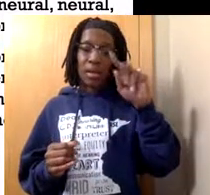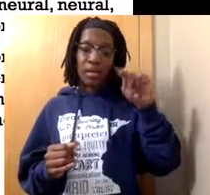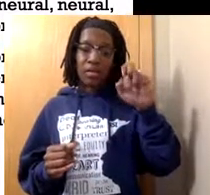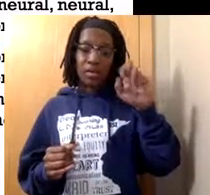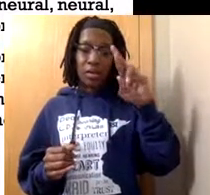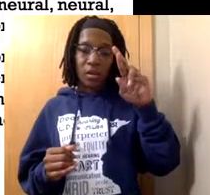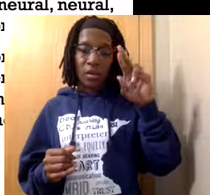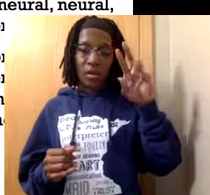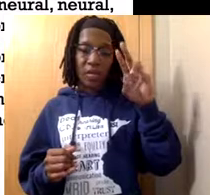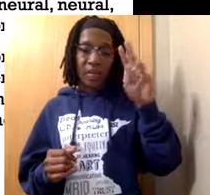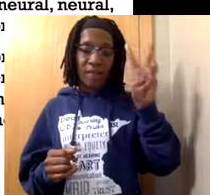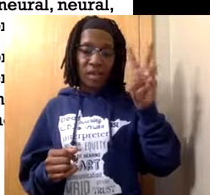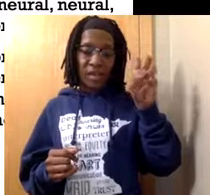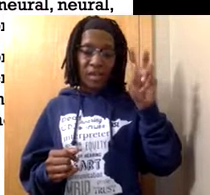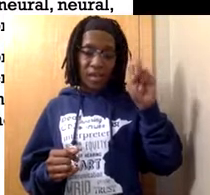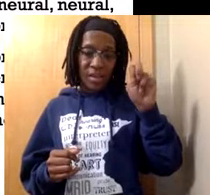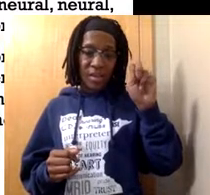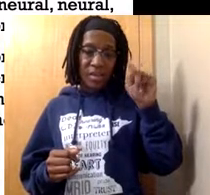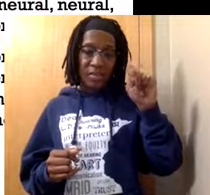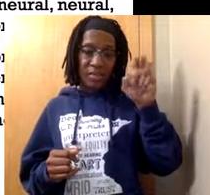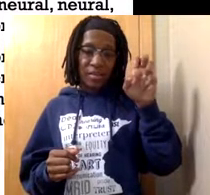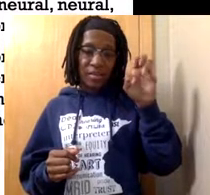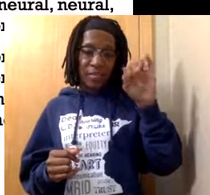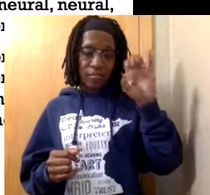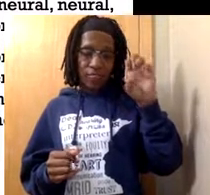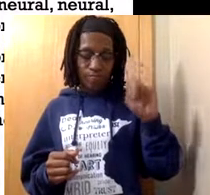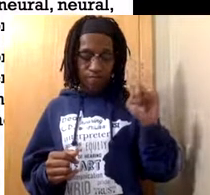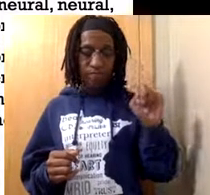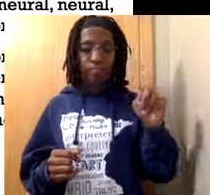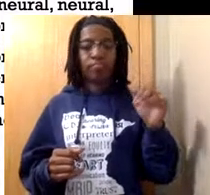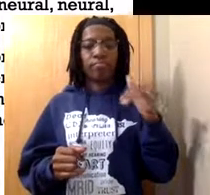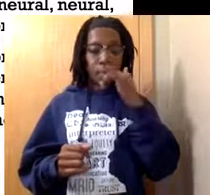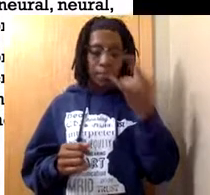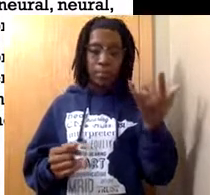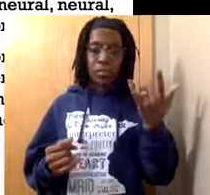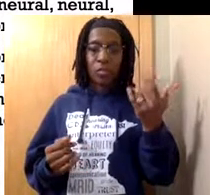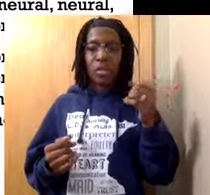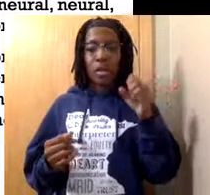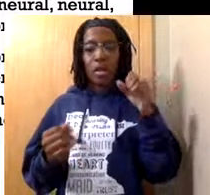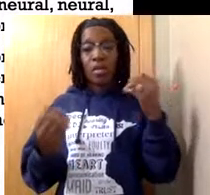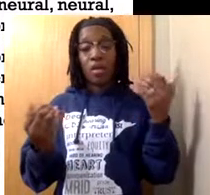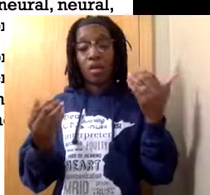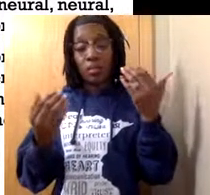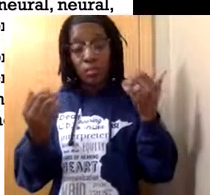as well that have hearing loss or deaf or hard of hearing.